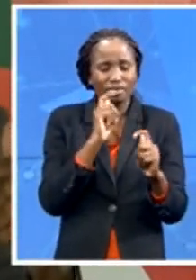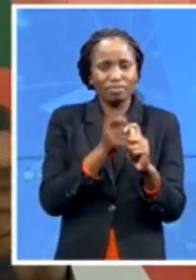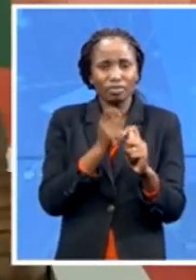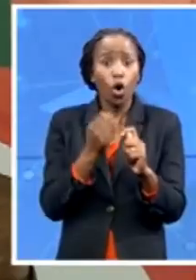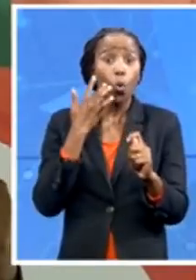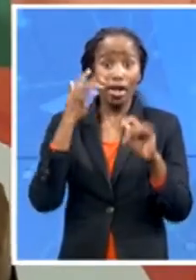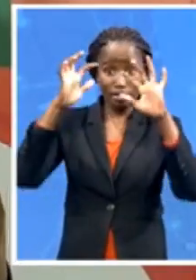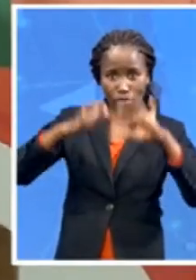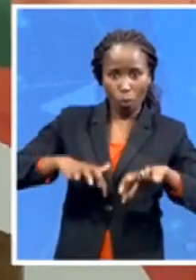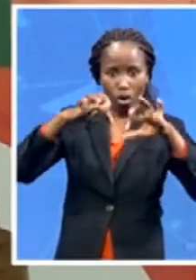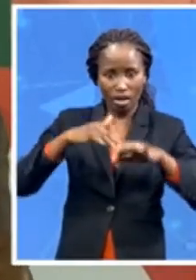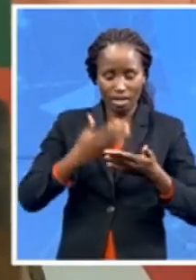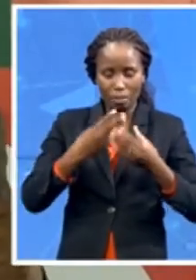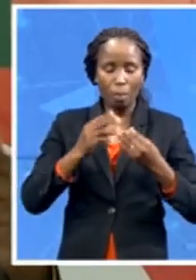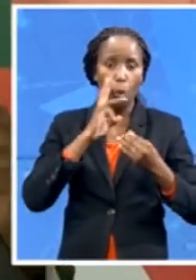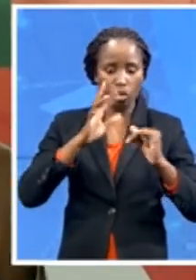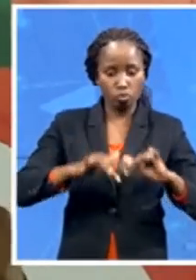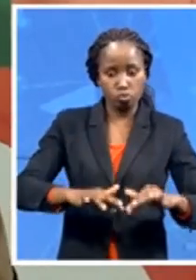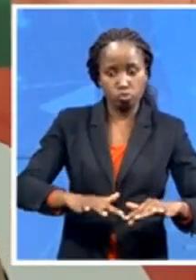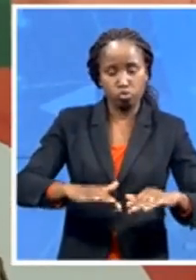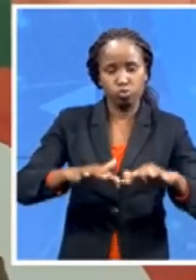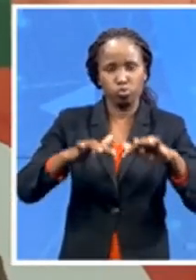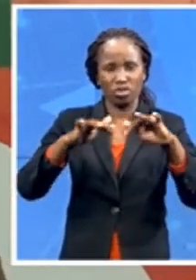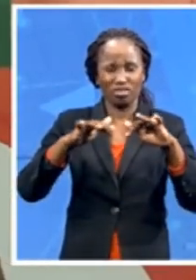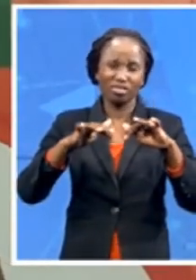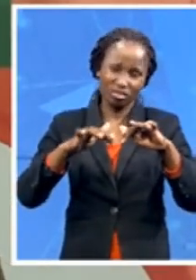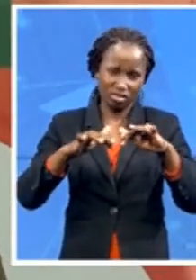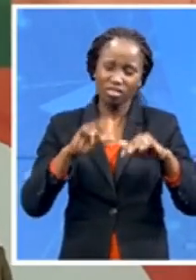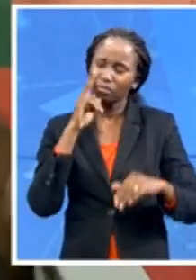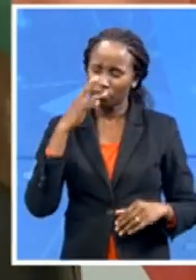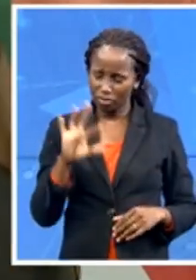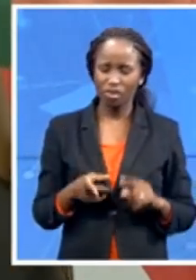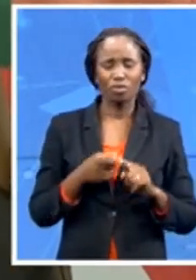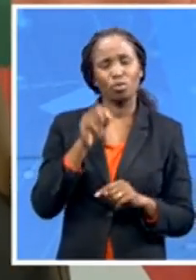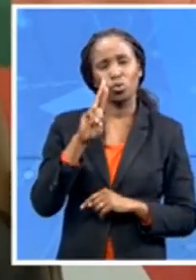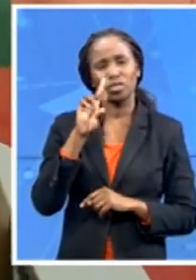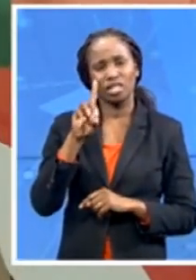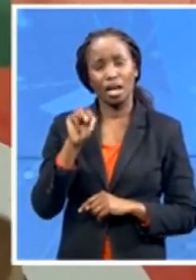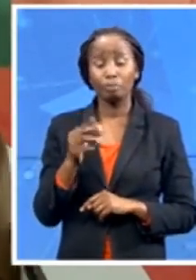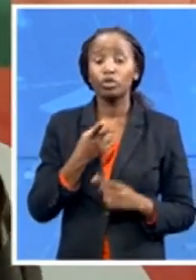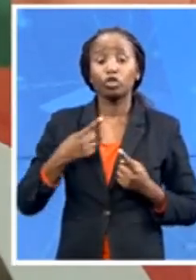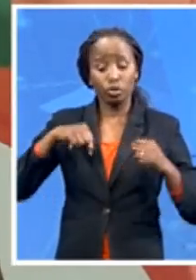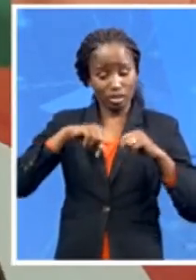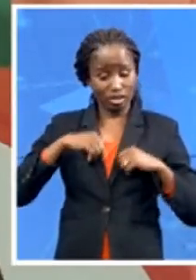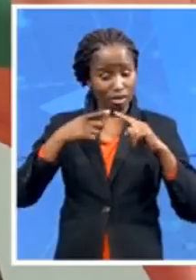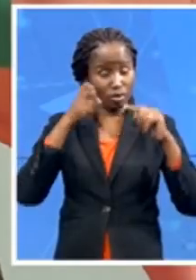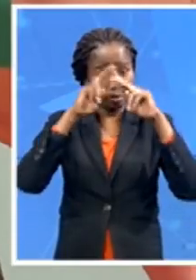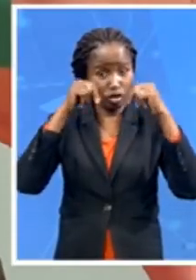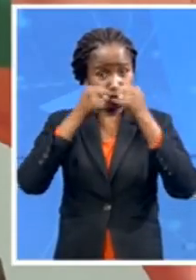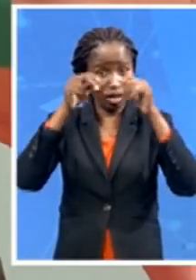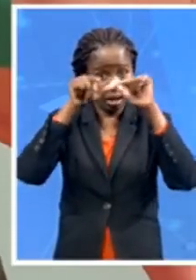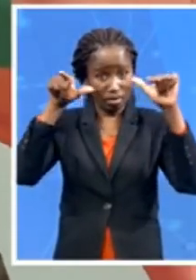singu UDM mdaka kwangwa thina at national level, we must bring this to the attention